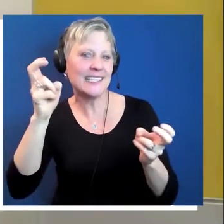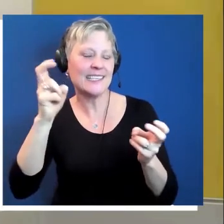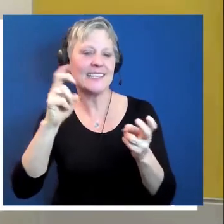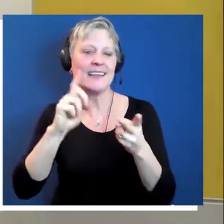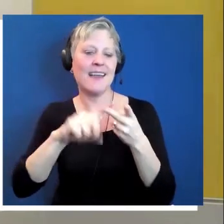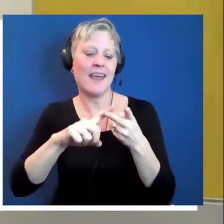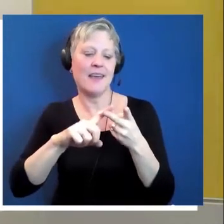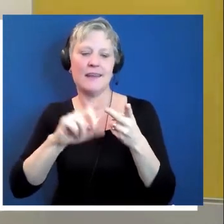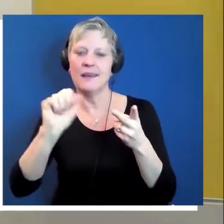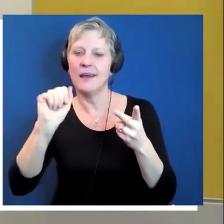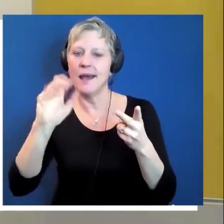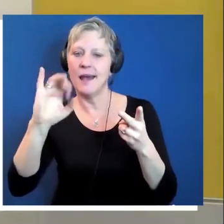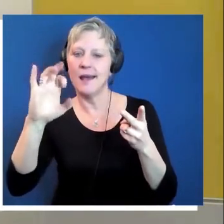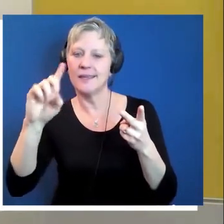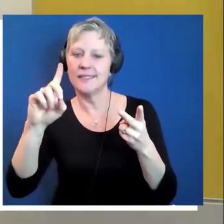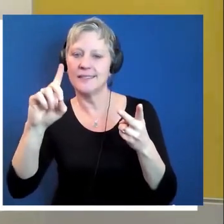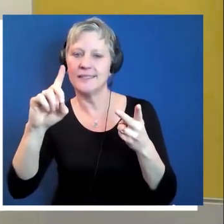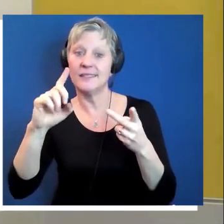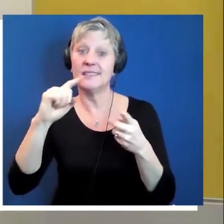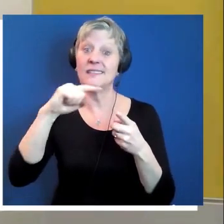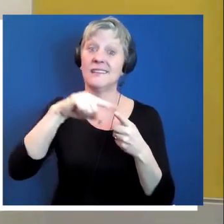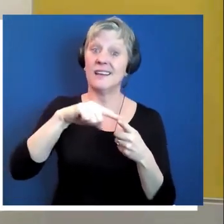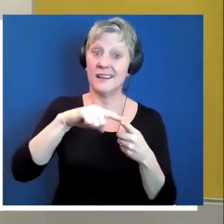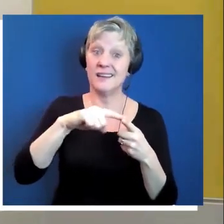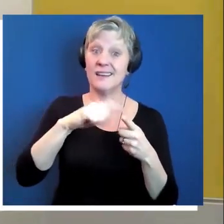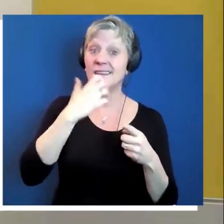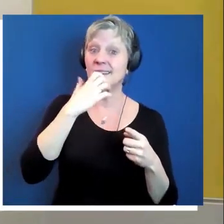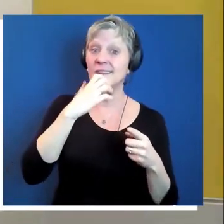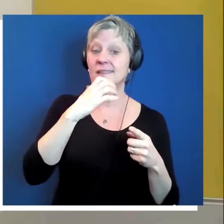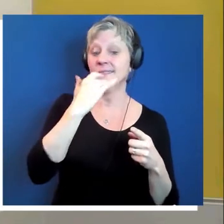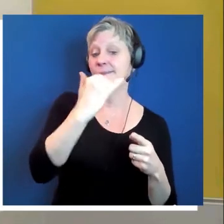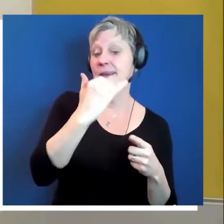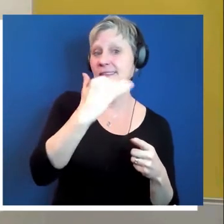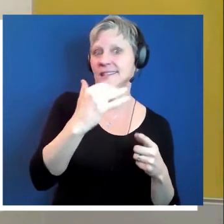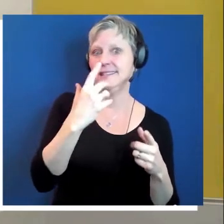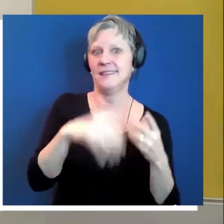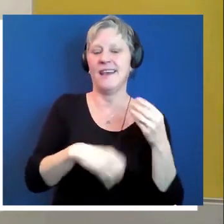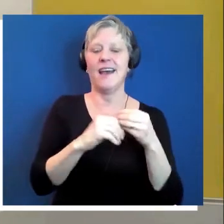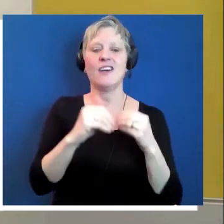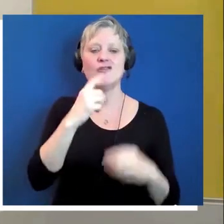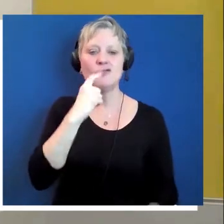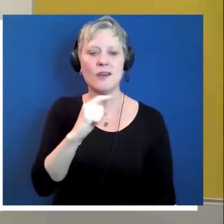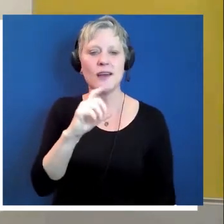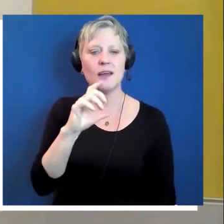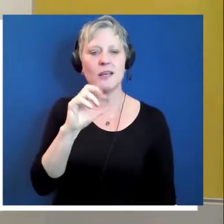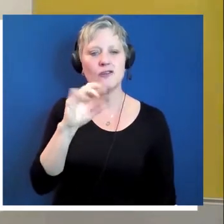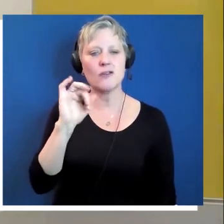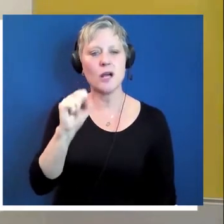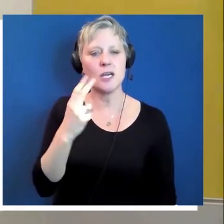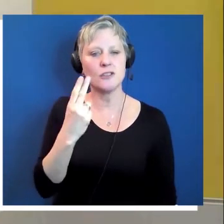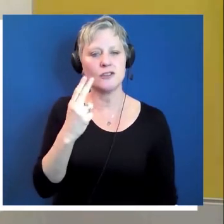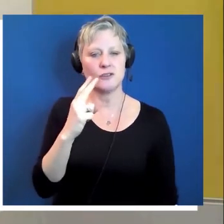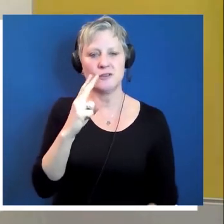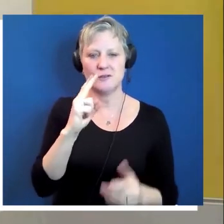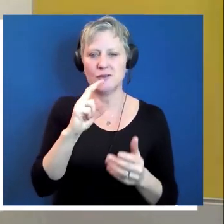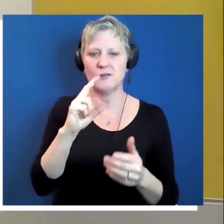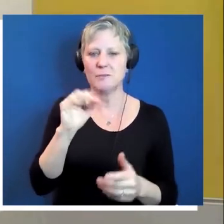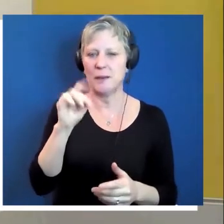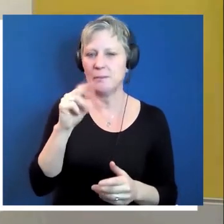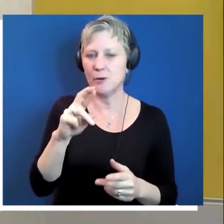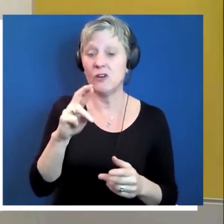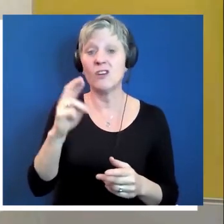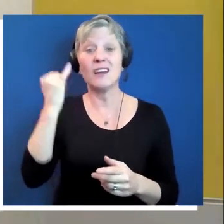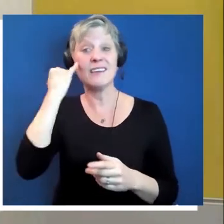acid. Okay? So for the heat, what I'm going to do is I'm going to add a little bit of crushed red pepper. Just going to put that right in there. If I had a little bit of red pepper